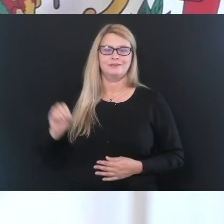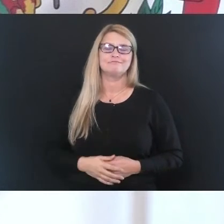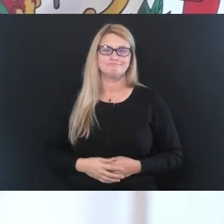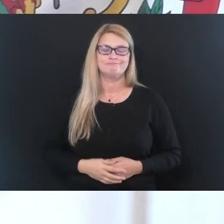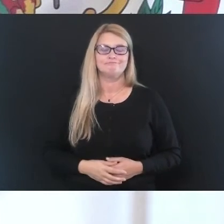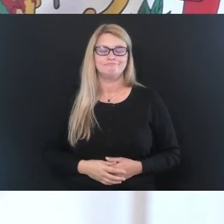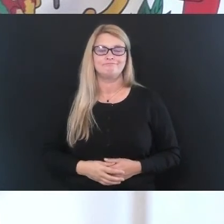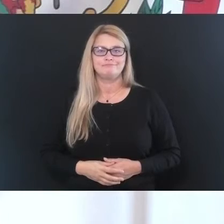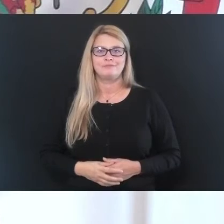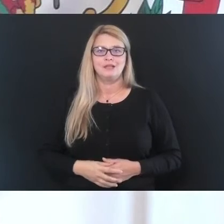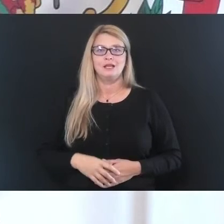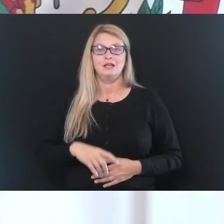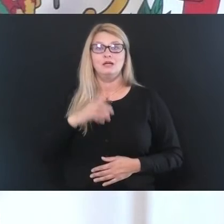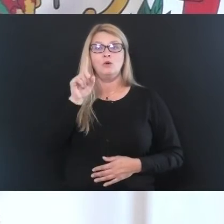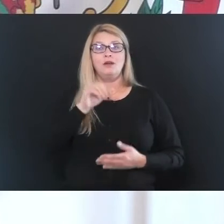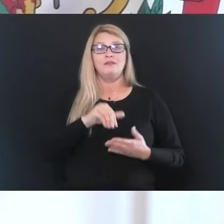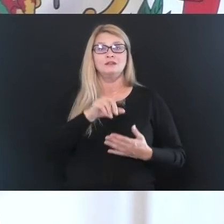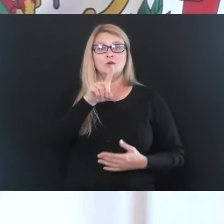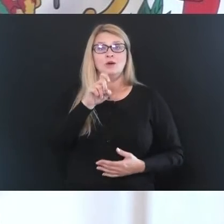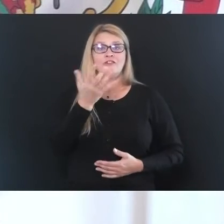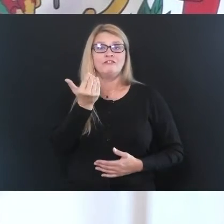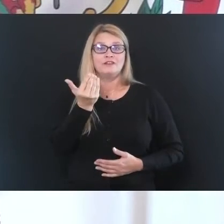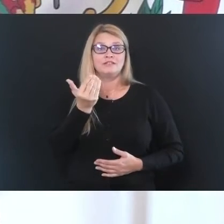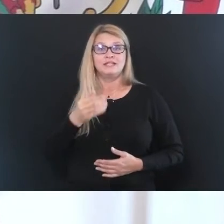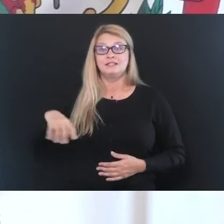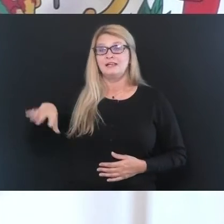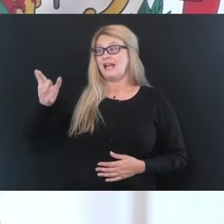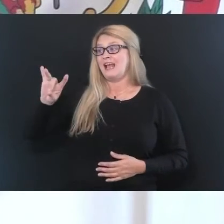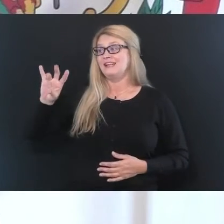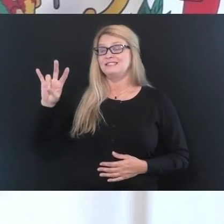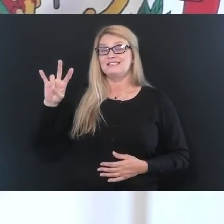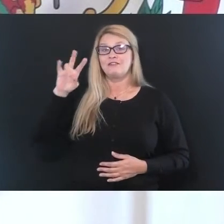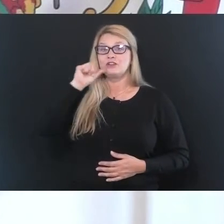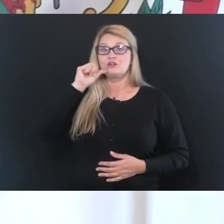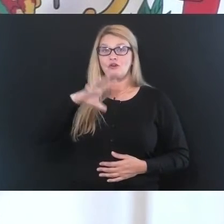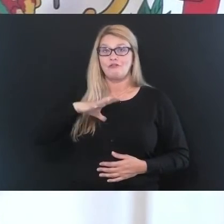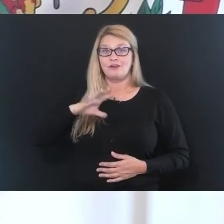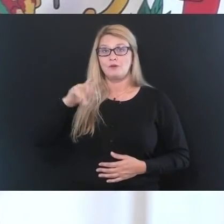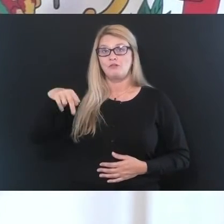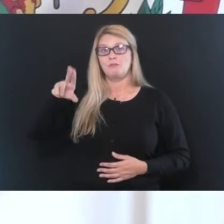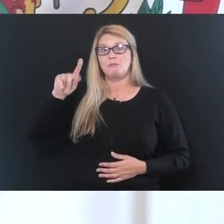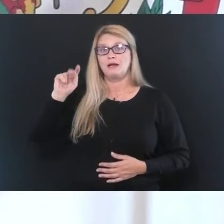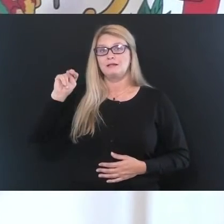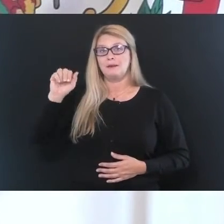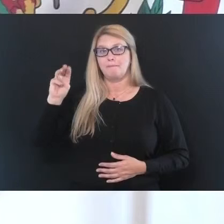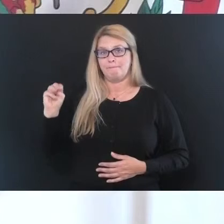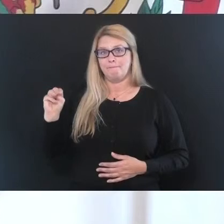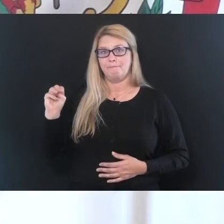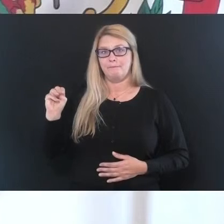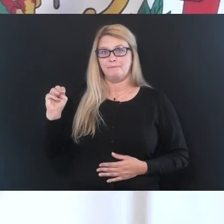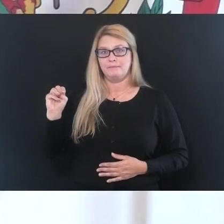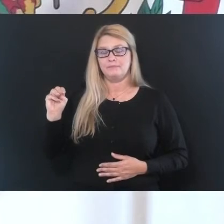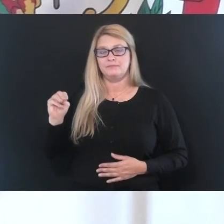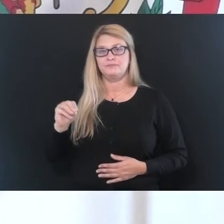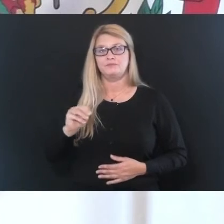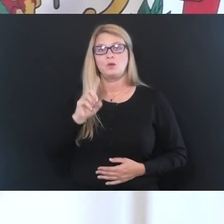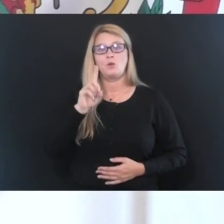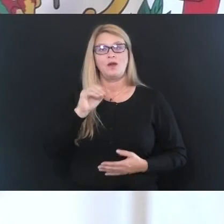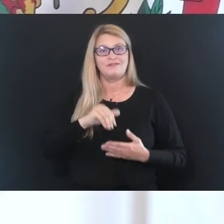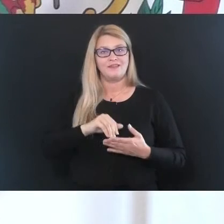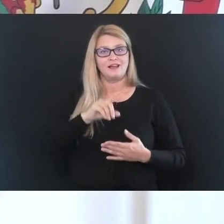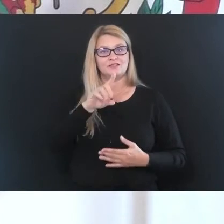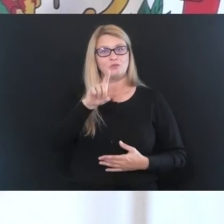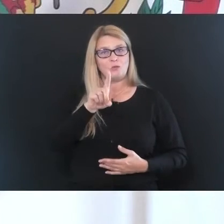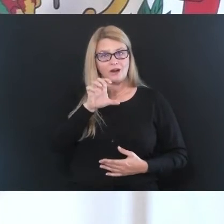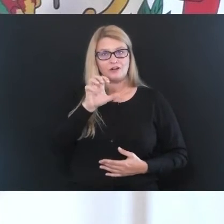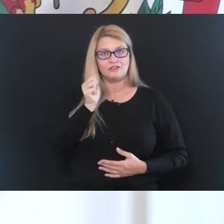Our 1,115th death, an 87-year-old female from Putnam County. Our